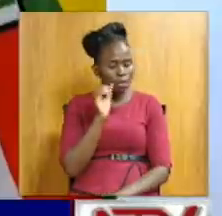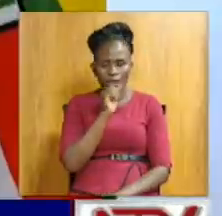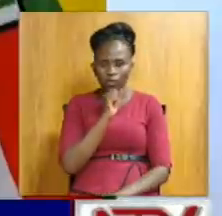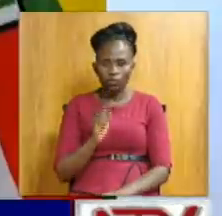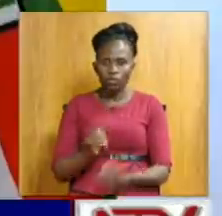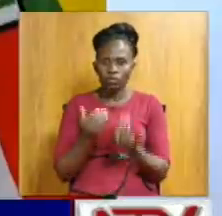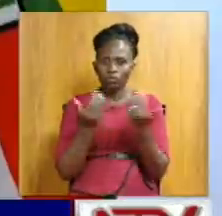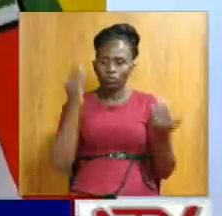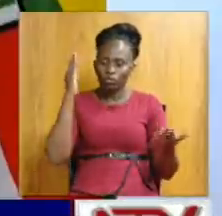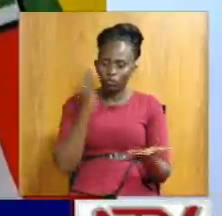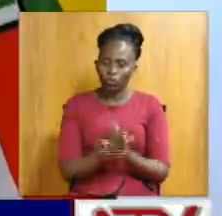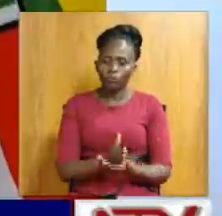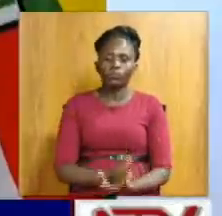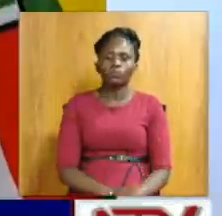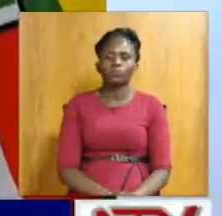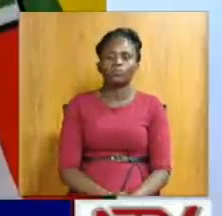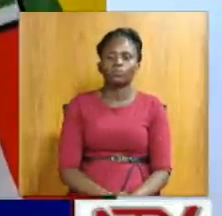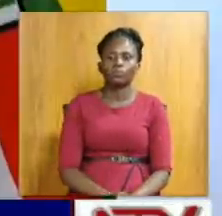this.